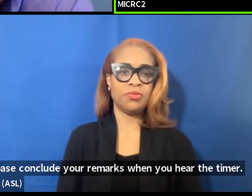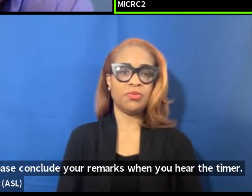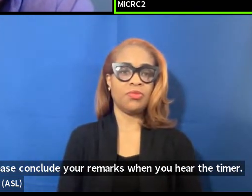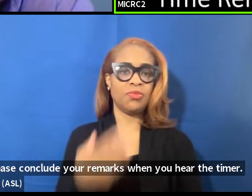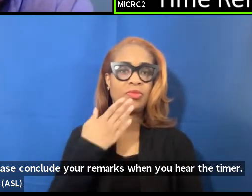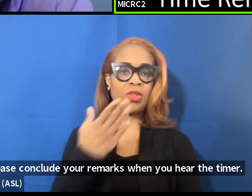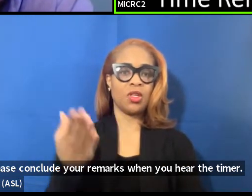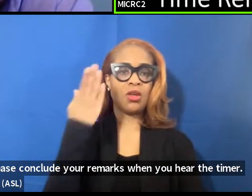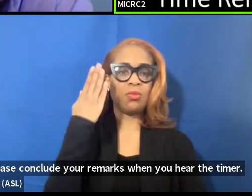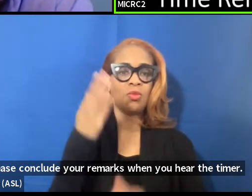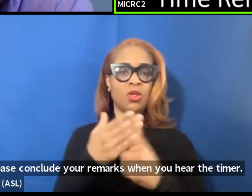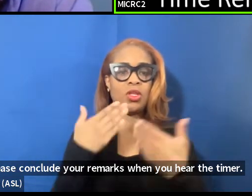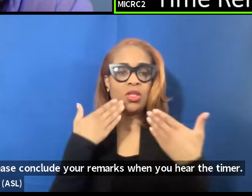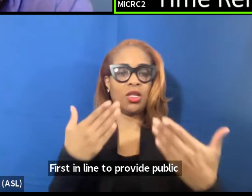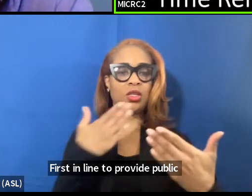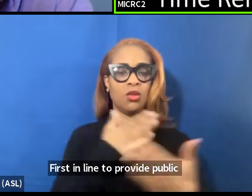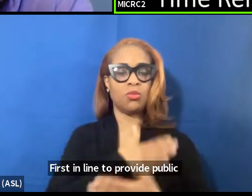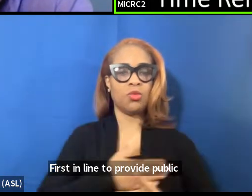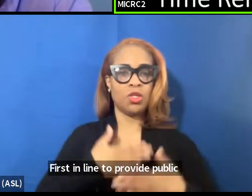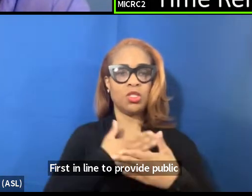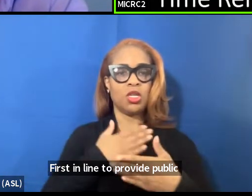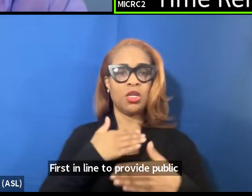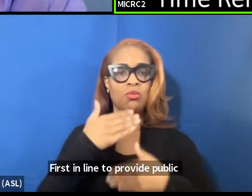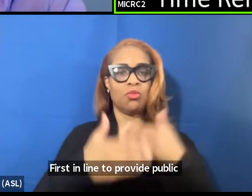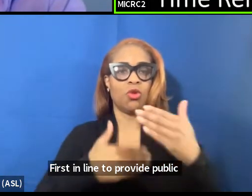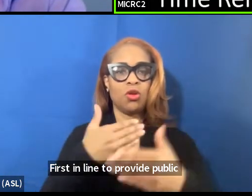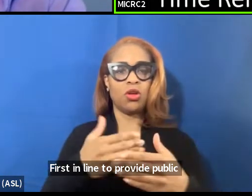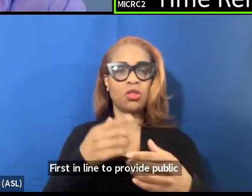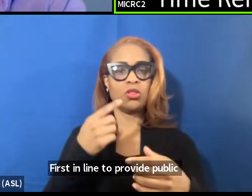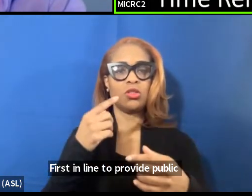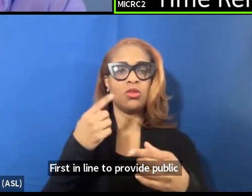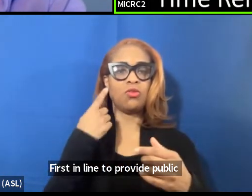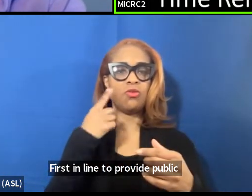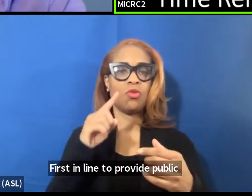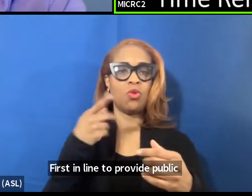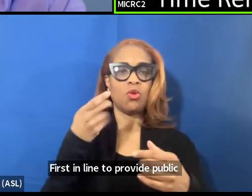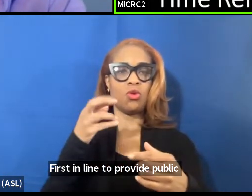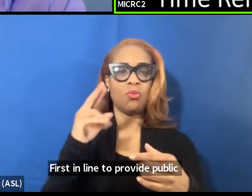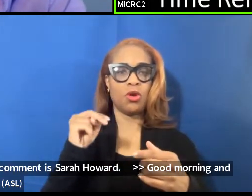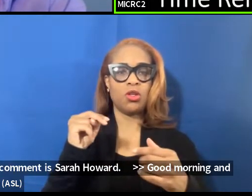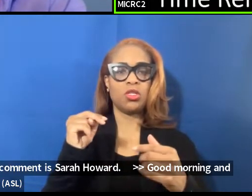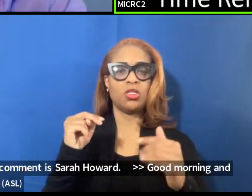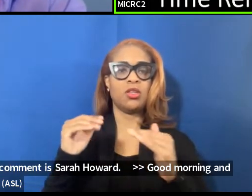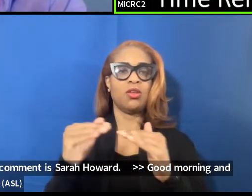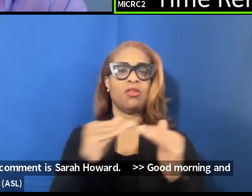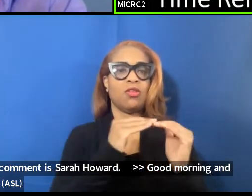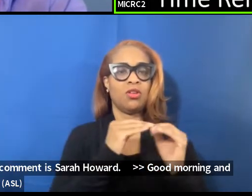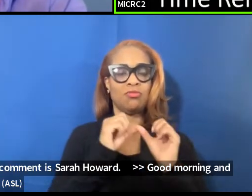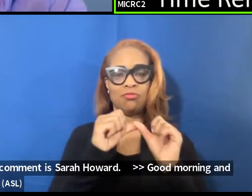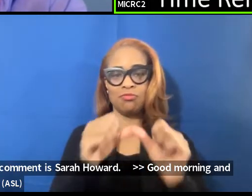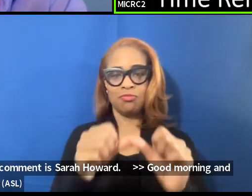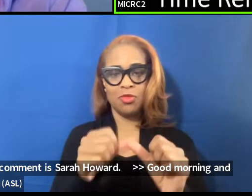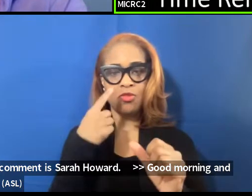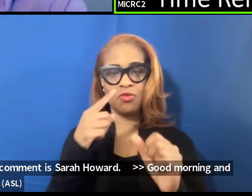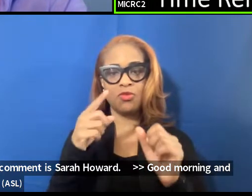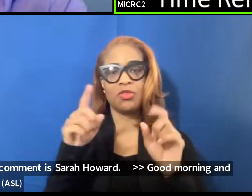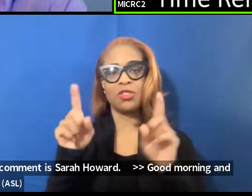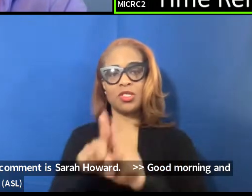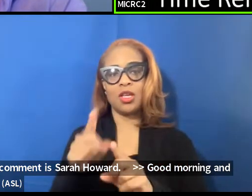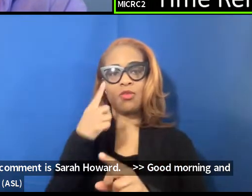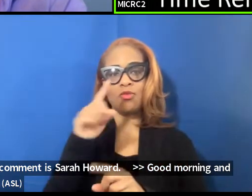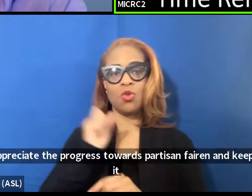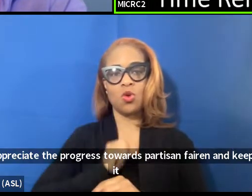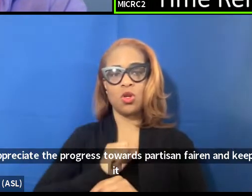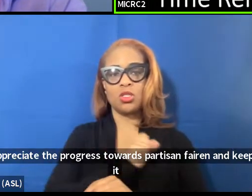good morning and thank you we appreciate the progress toward partisan fairness keep it up and do the same for the state senate map